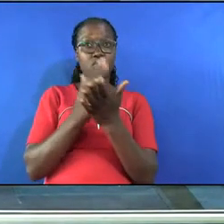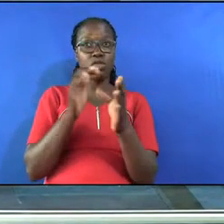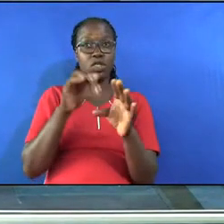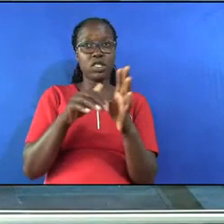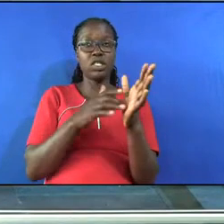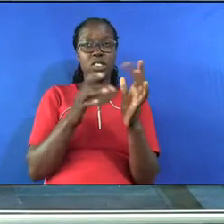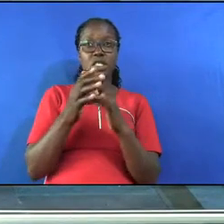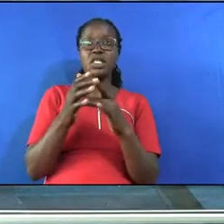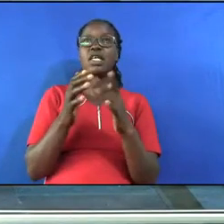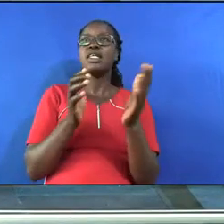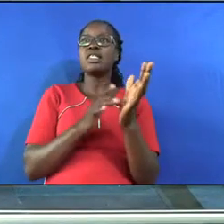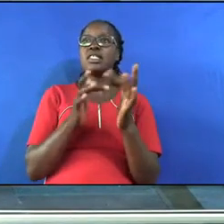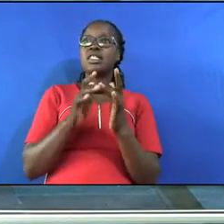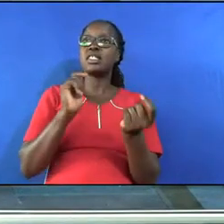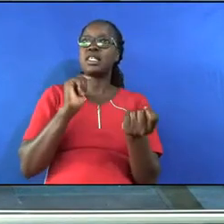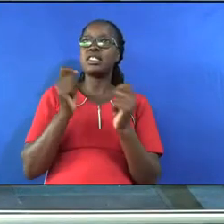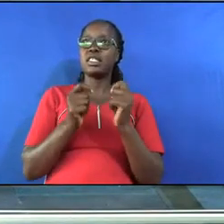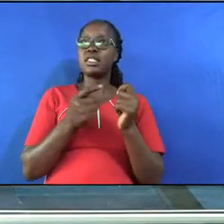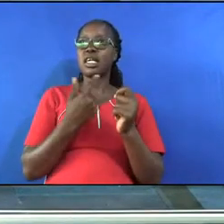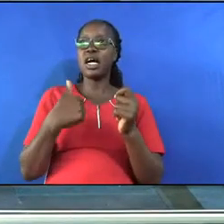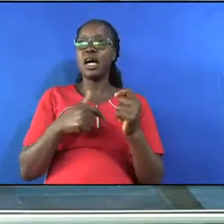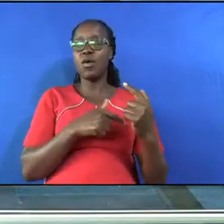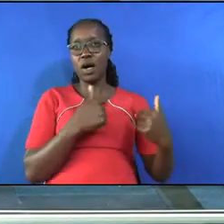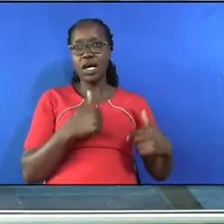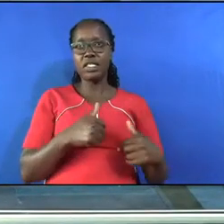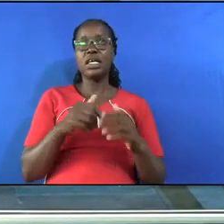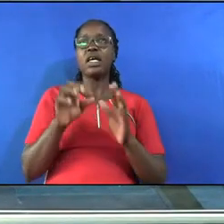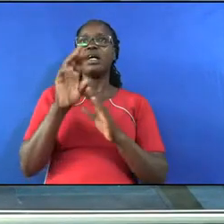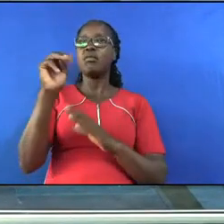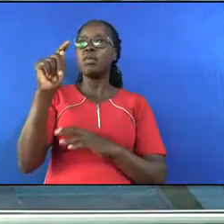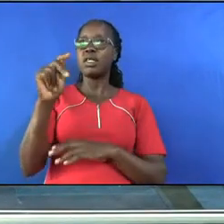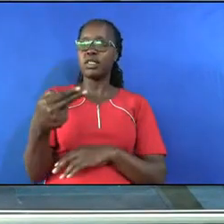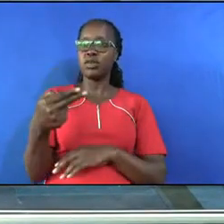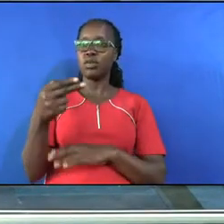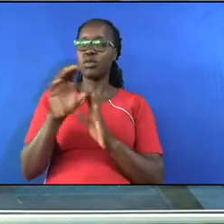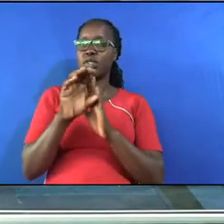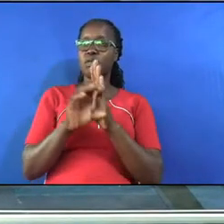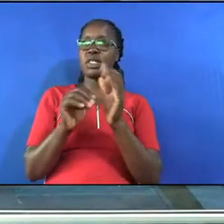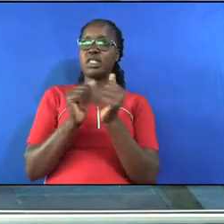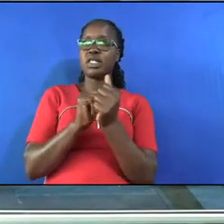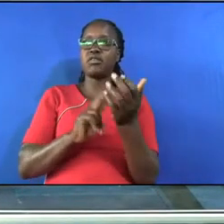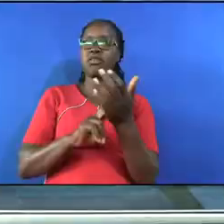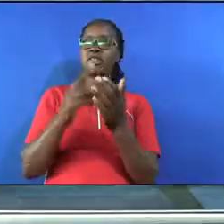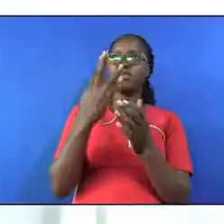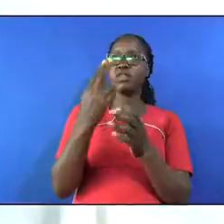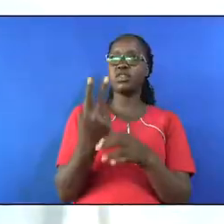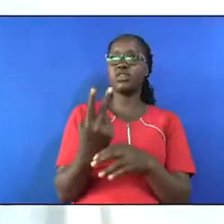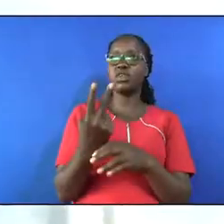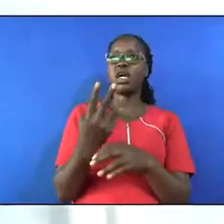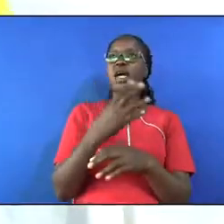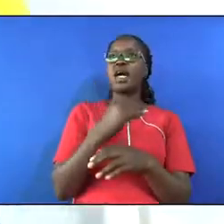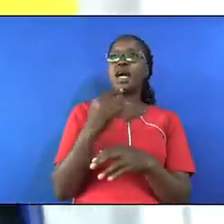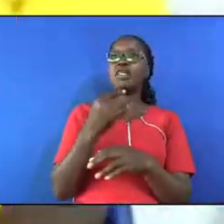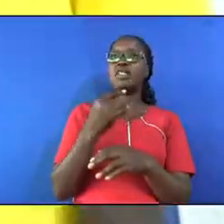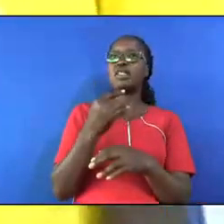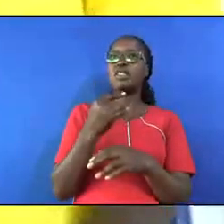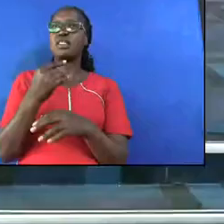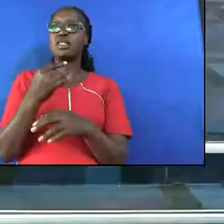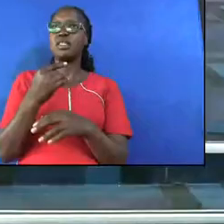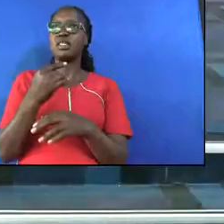Amen? Jesus can change our hearts. Matthew chapter 10, verse 42. You can be sure